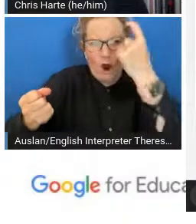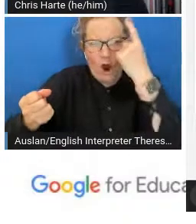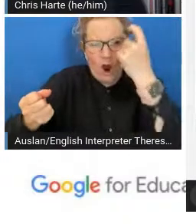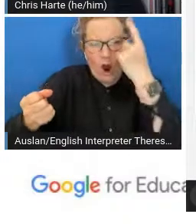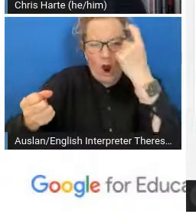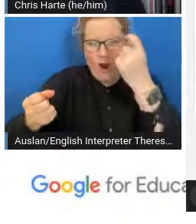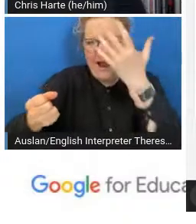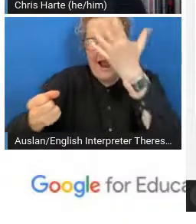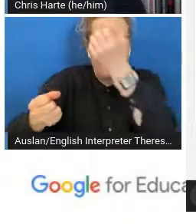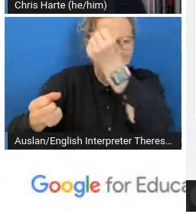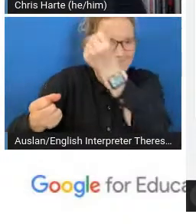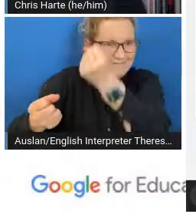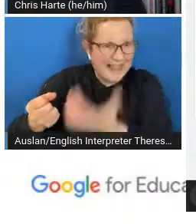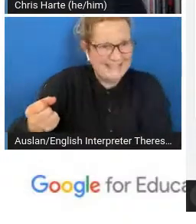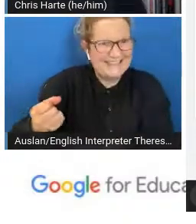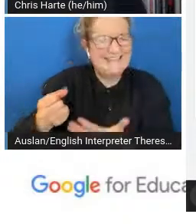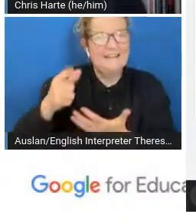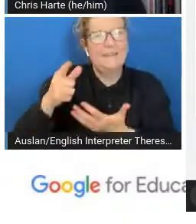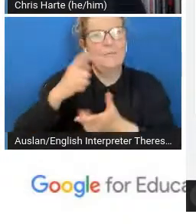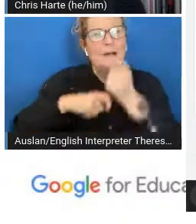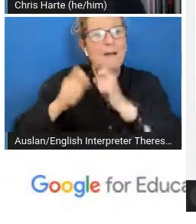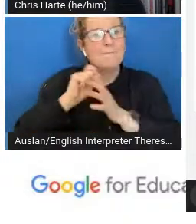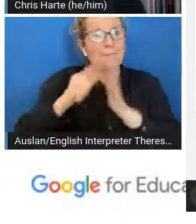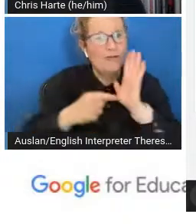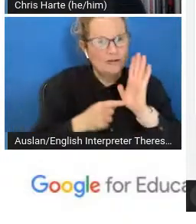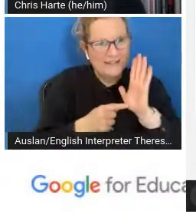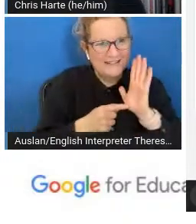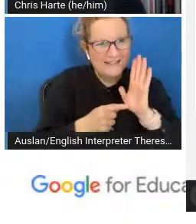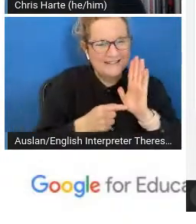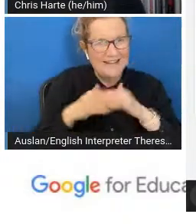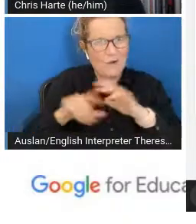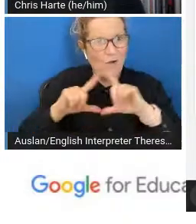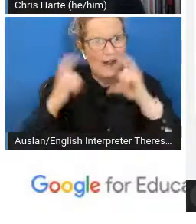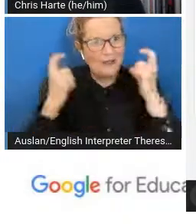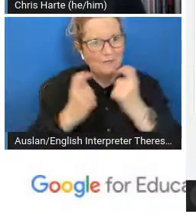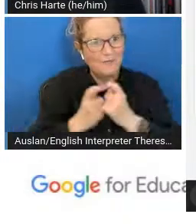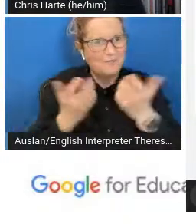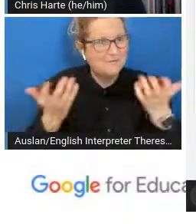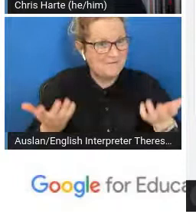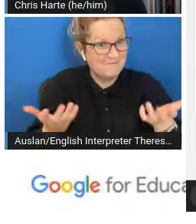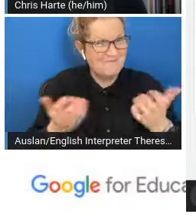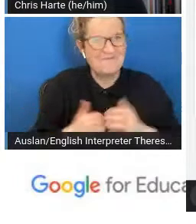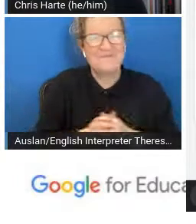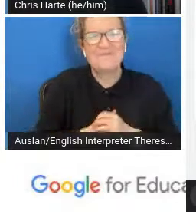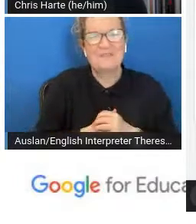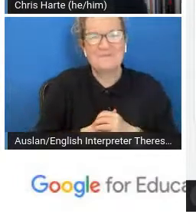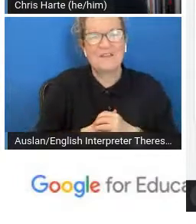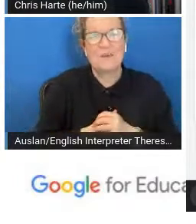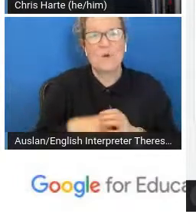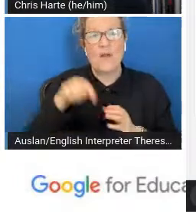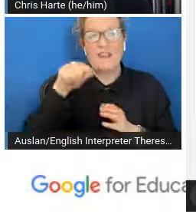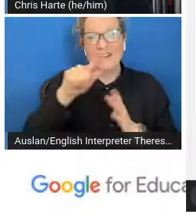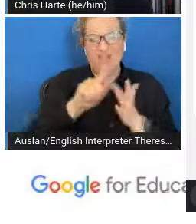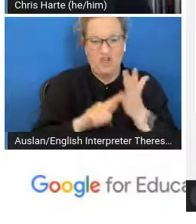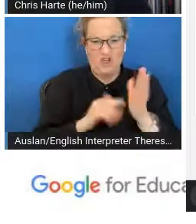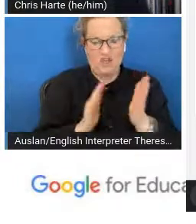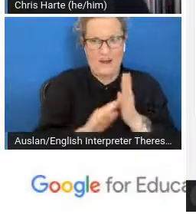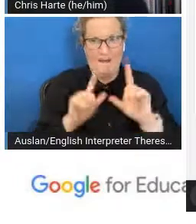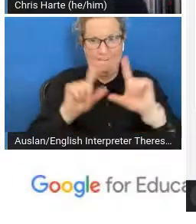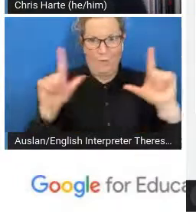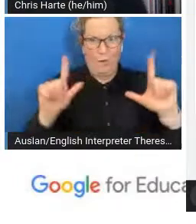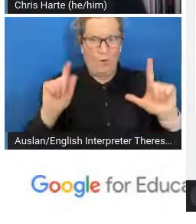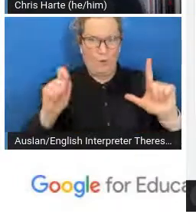could turn into projects and other things like that in your classroom. So this Jamboard that we're going to share very